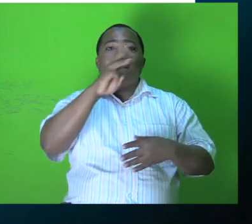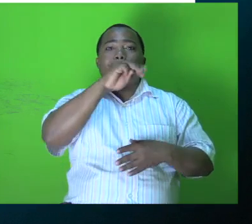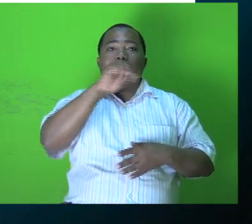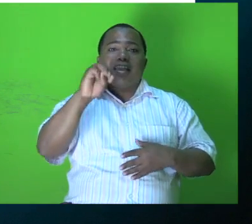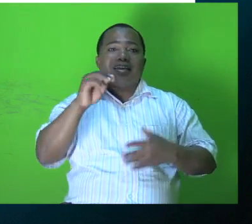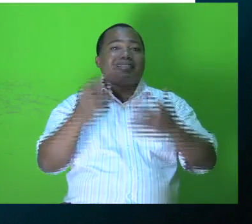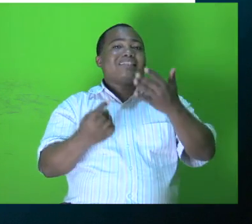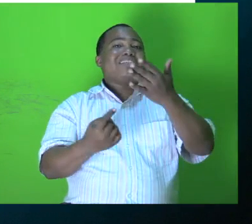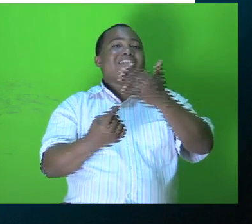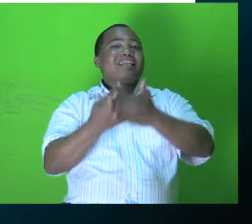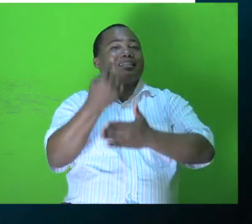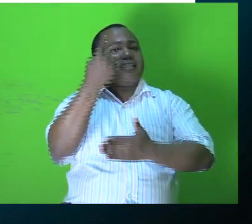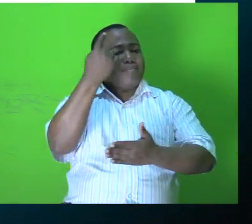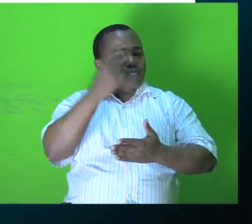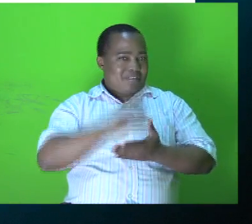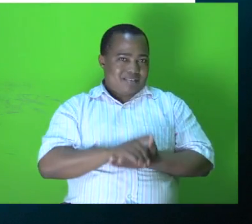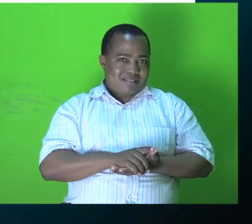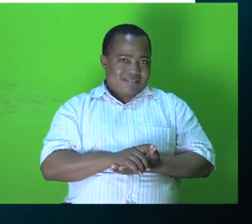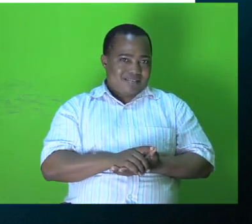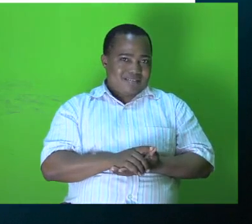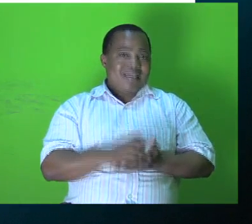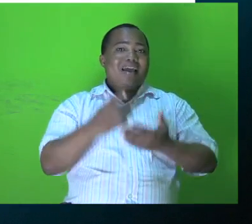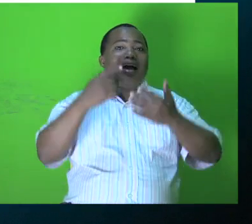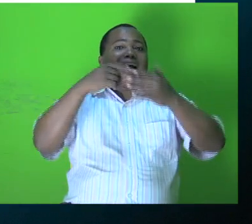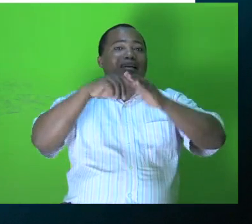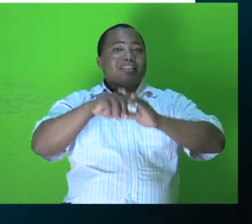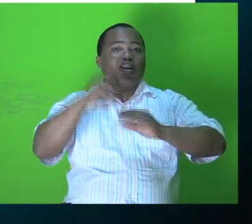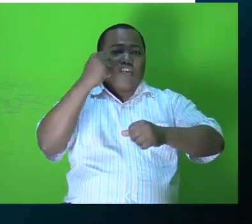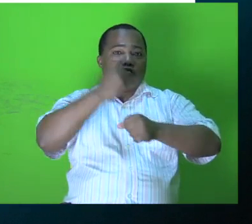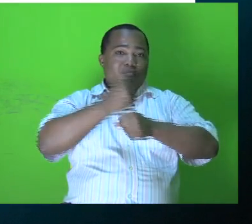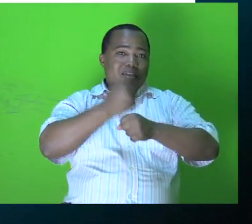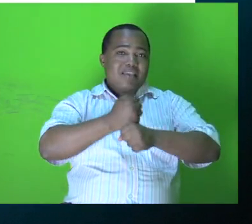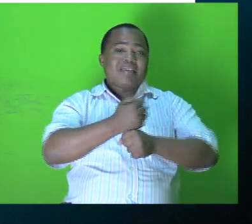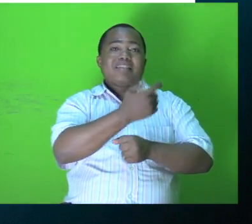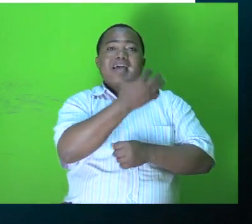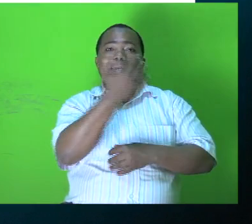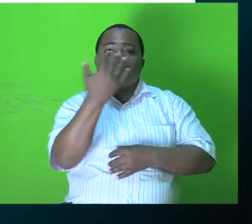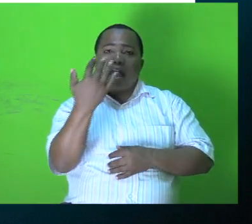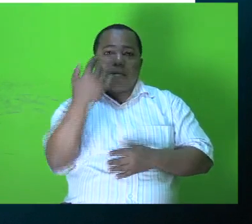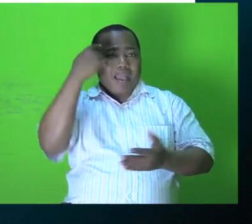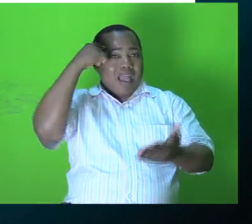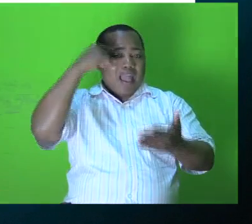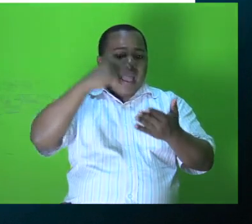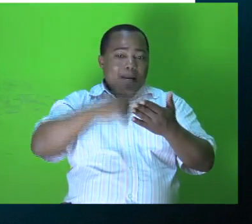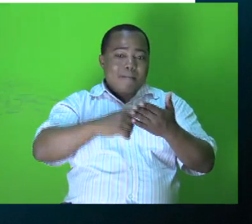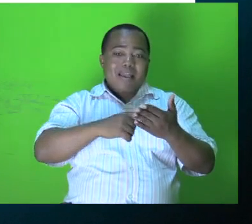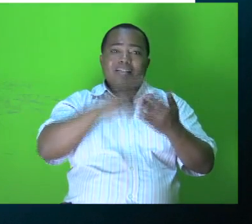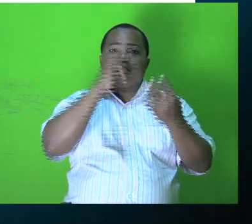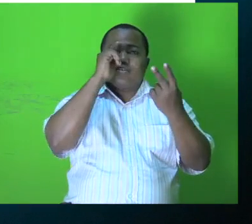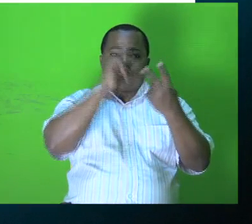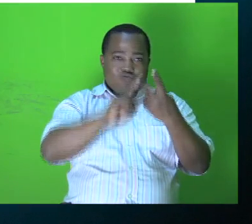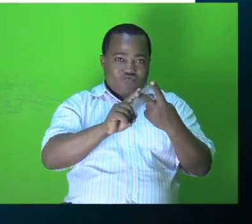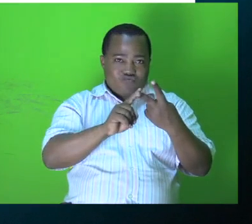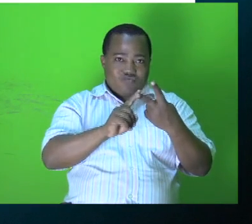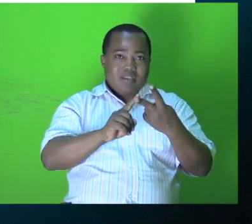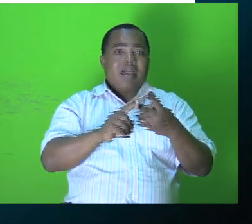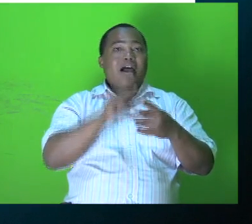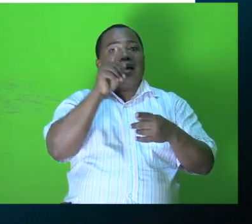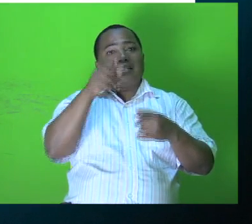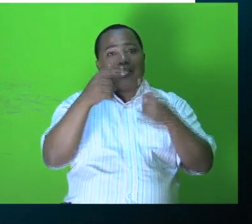taking place are in diploid number. I mean 2n, and even